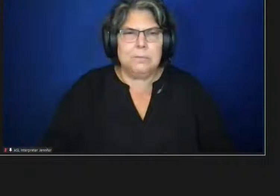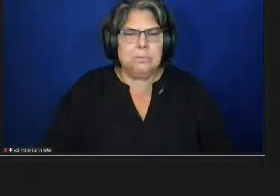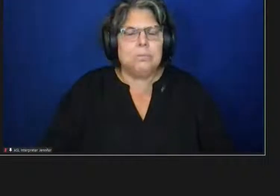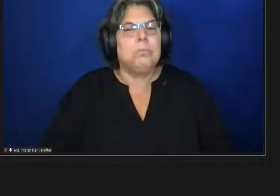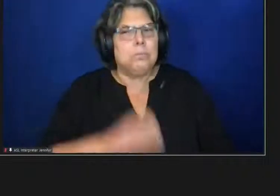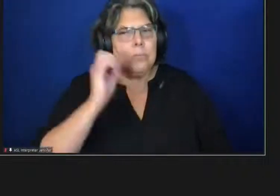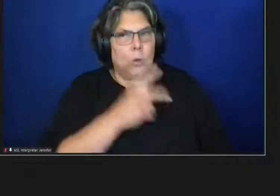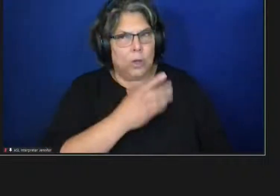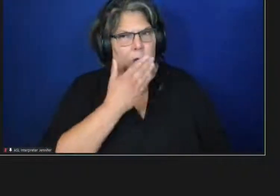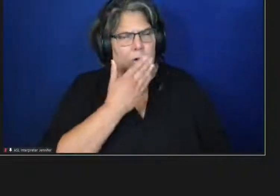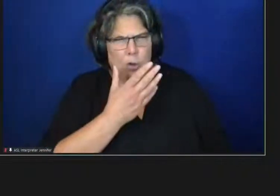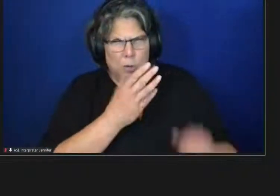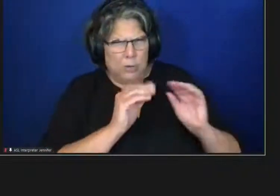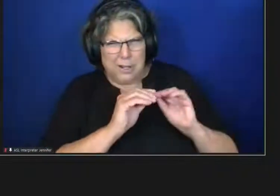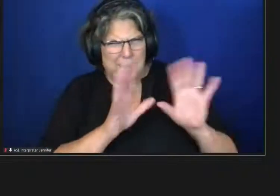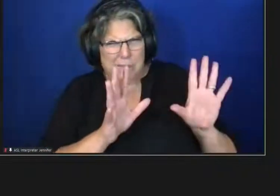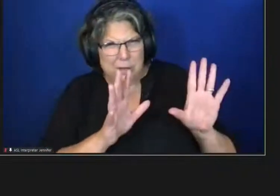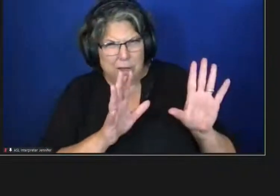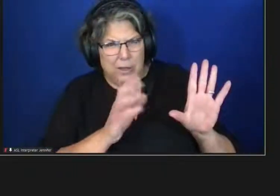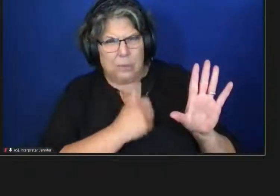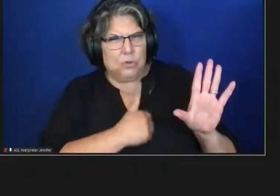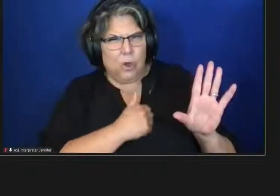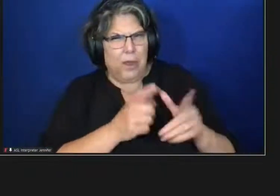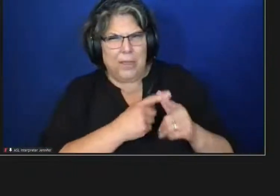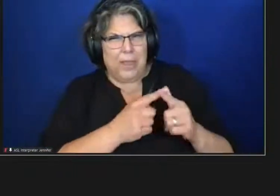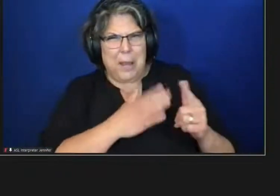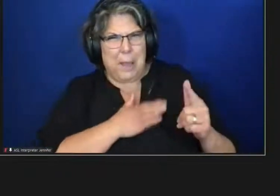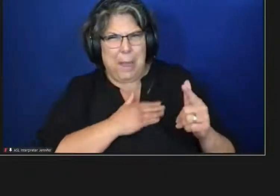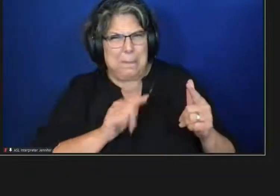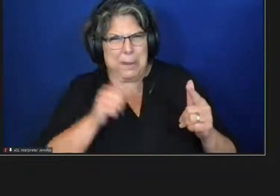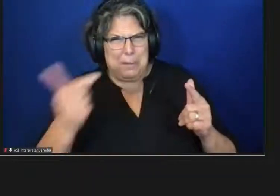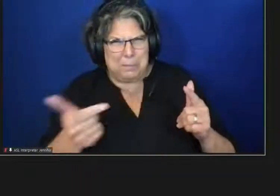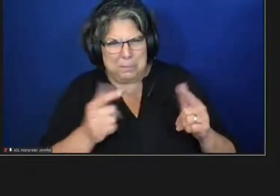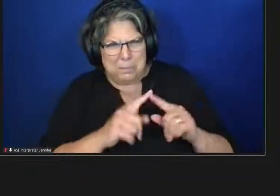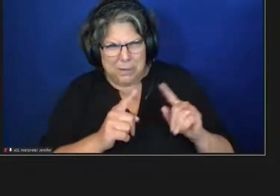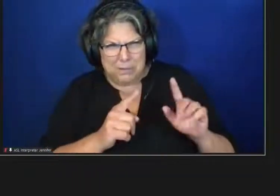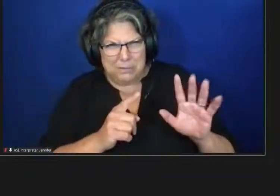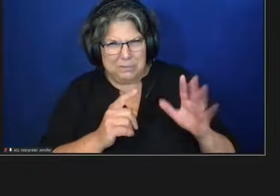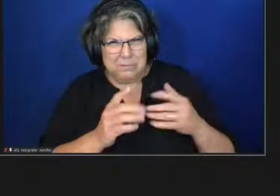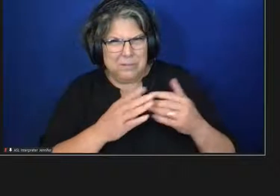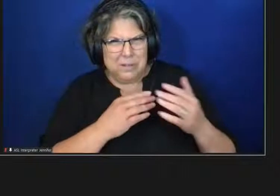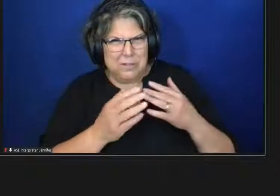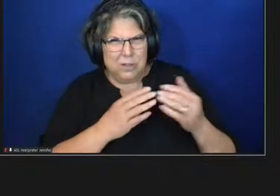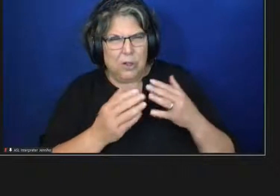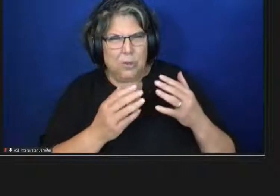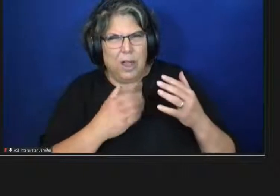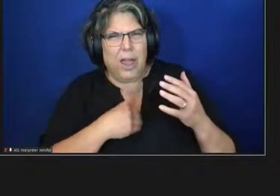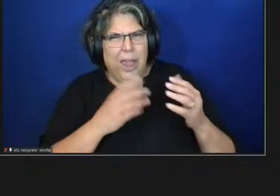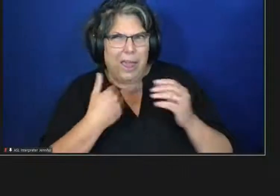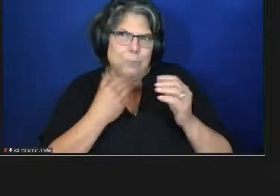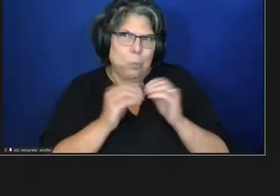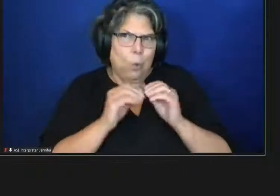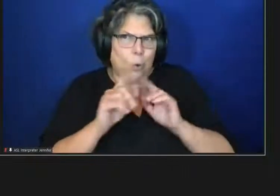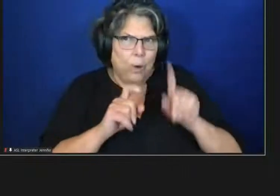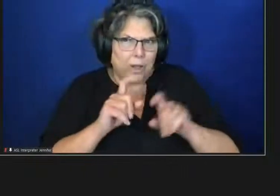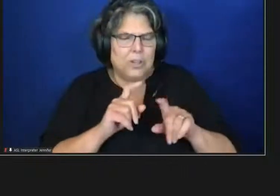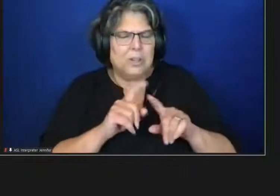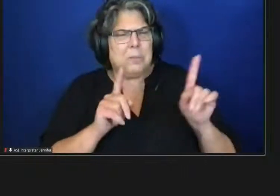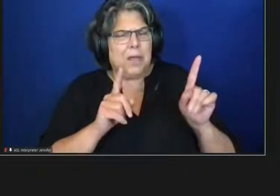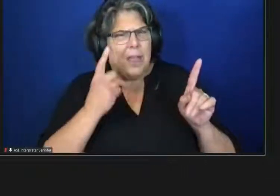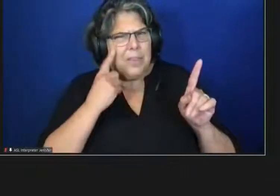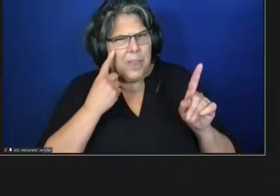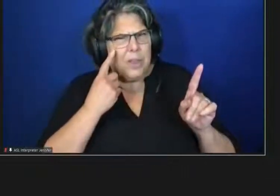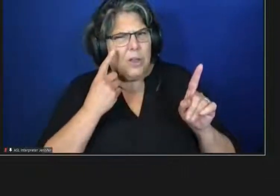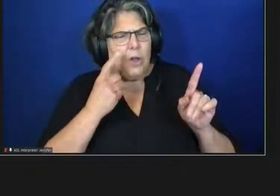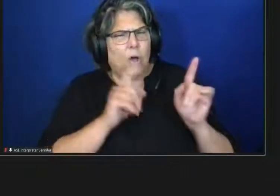Okay, so just to clarify, sorry, and then I'm happy to rotate again, even though of course I do have more questions, but I think we've also